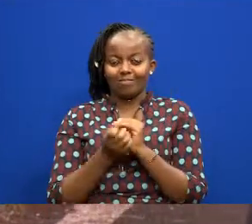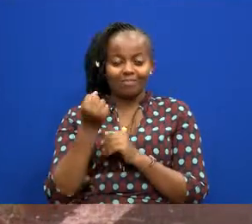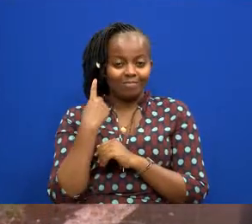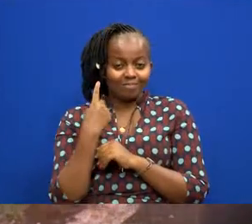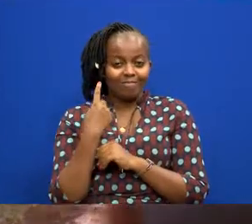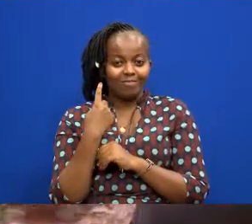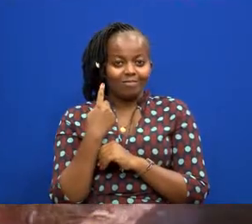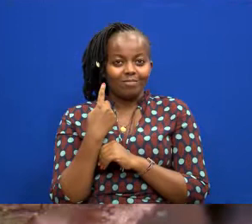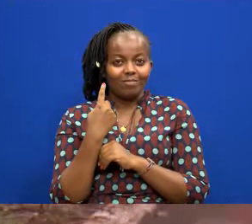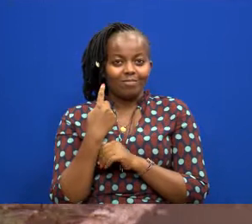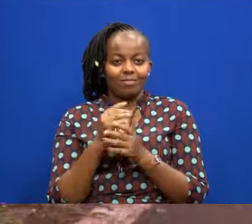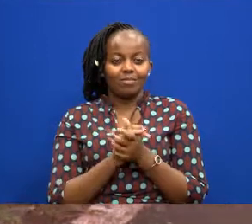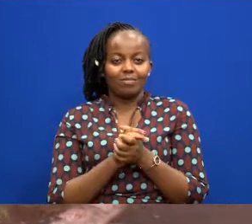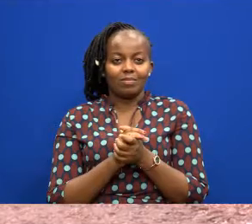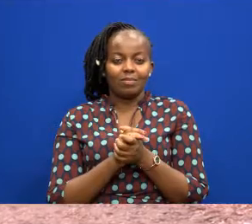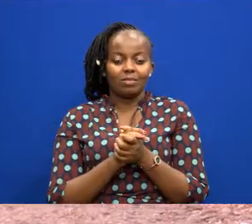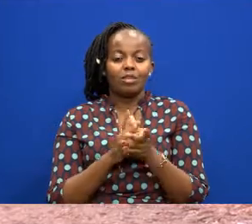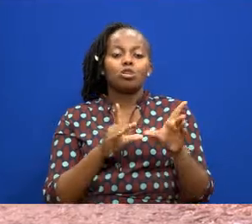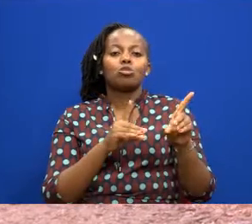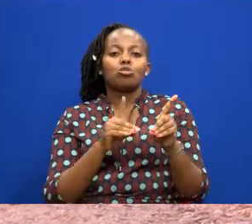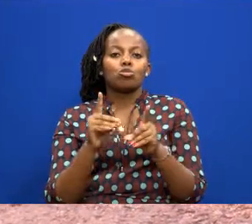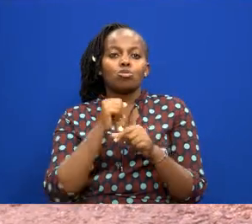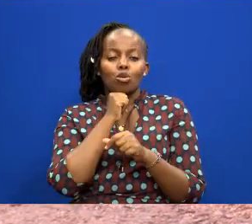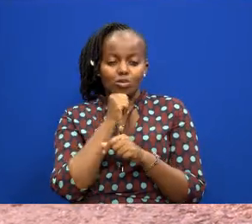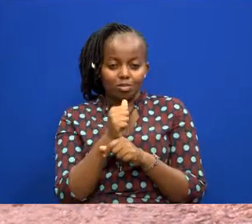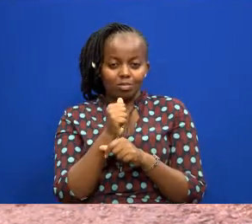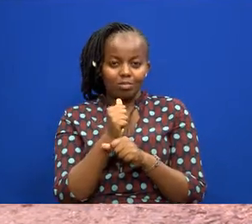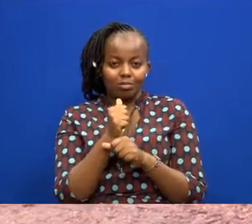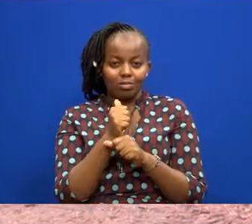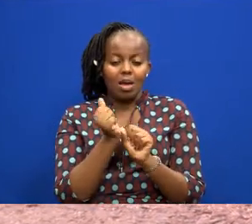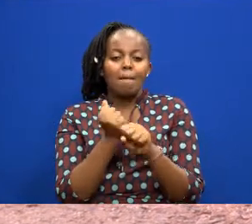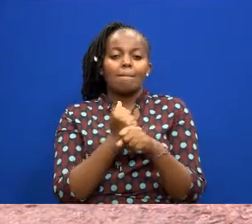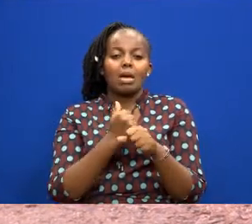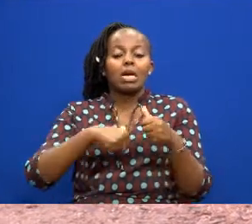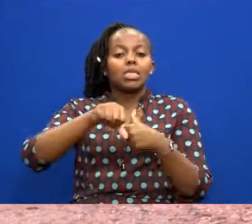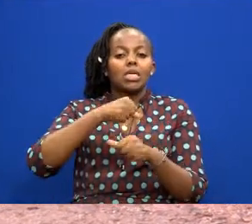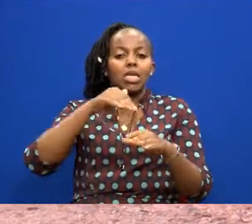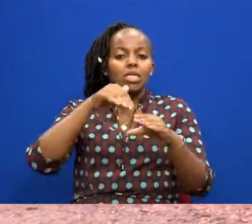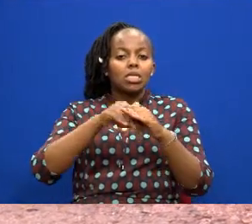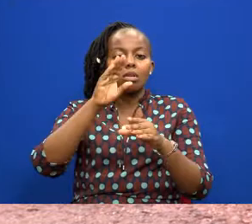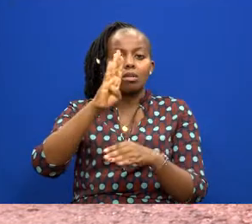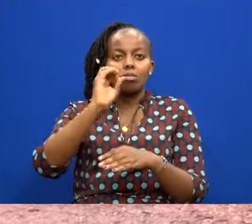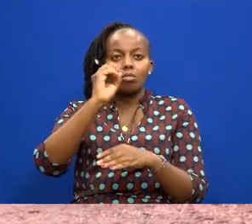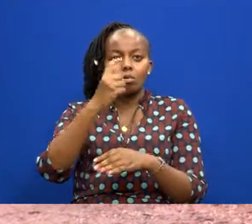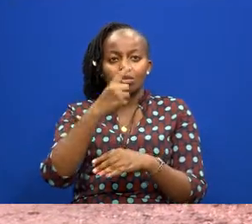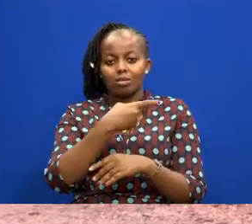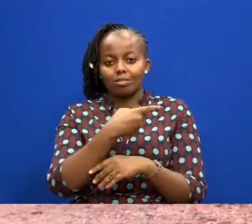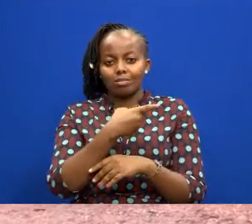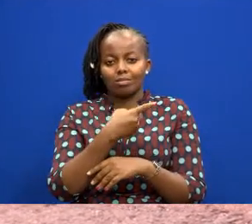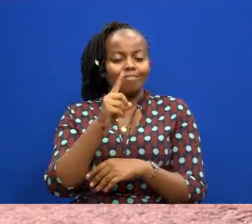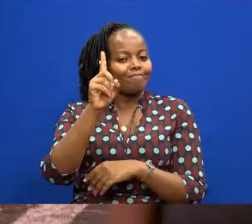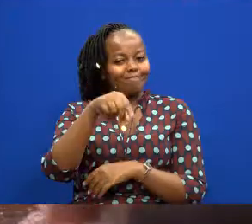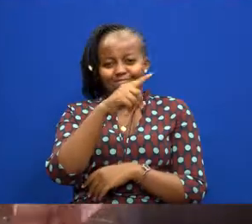Understood? Yes. Don't make the turn inside the box. If you do like this, then like this, it's a